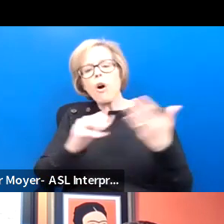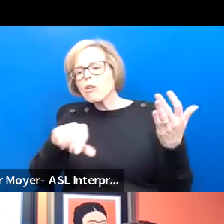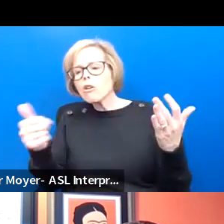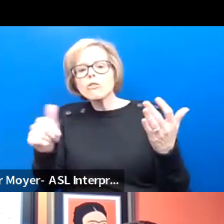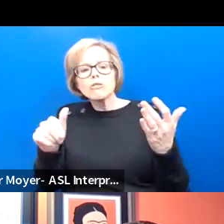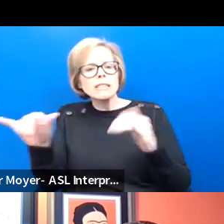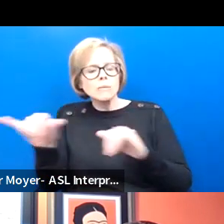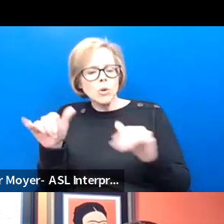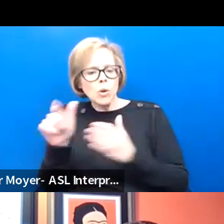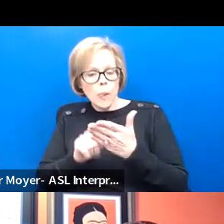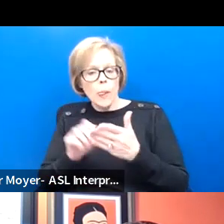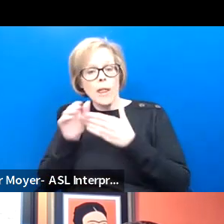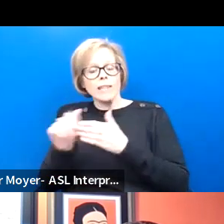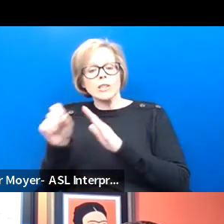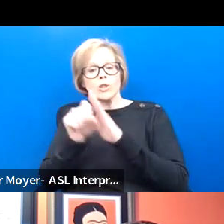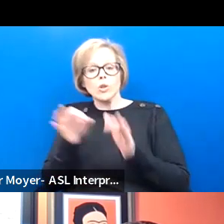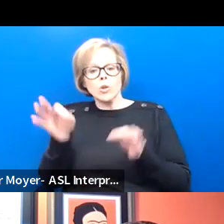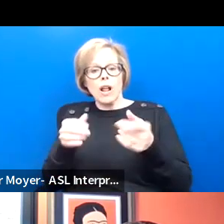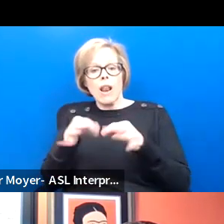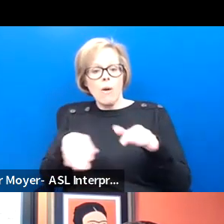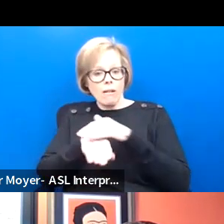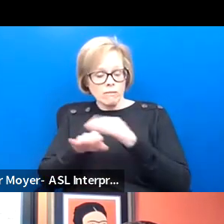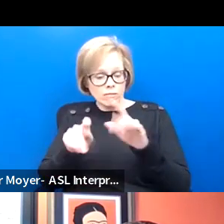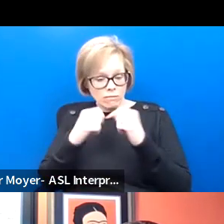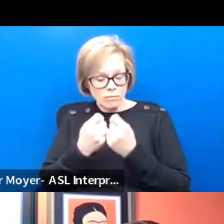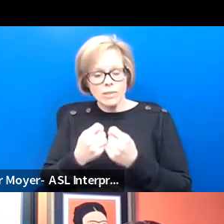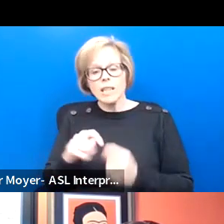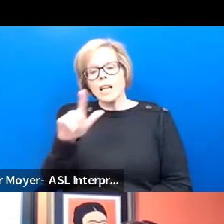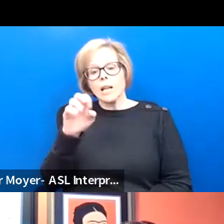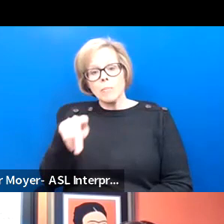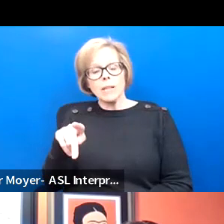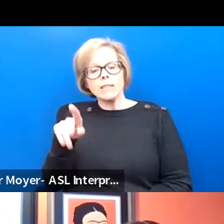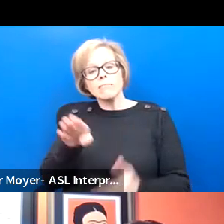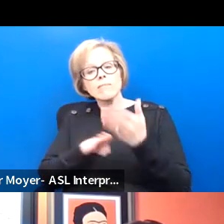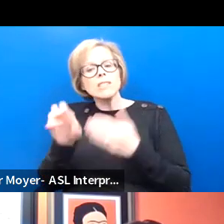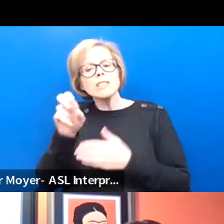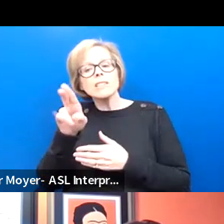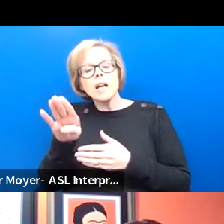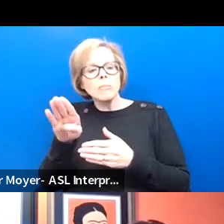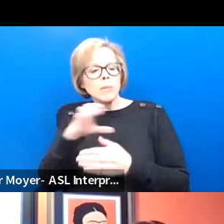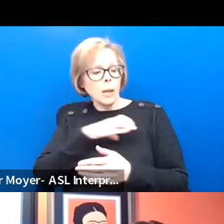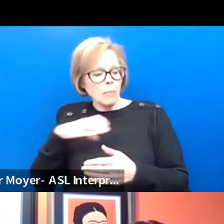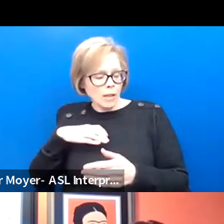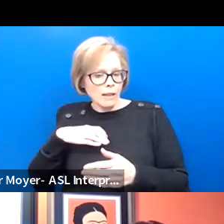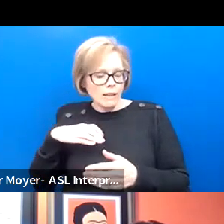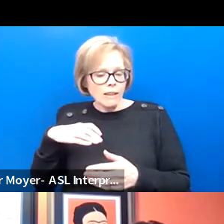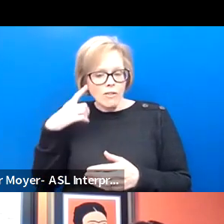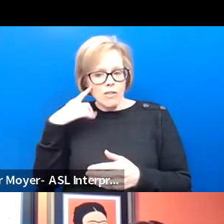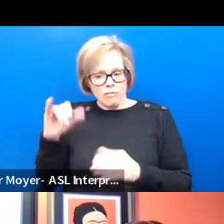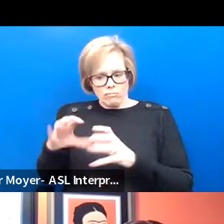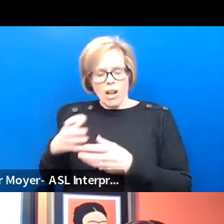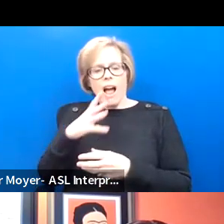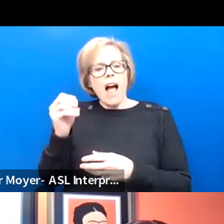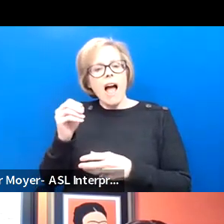leads the state court's language access team, the limited English proficiency subcommittee of the federal Title VI interagency working group,